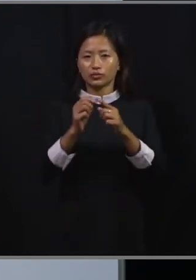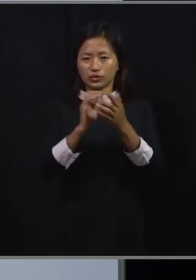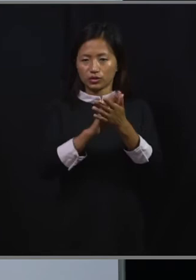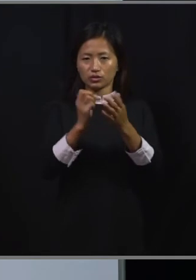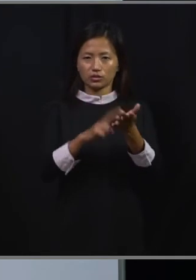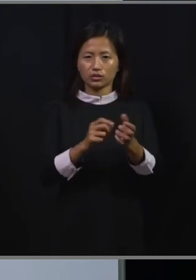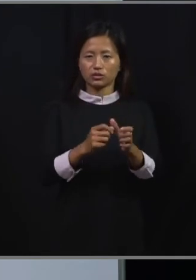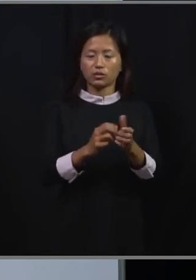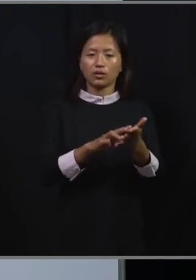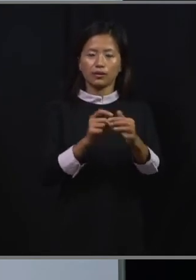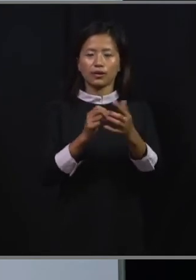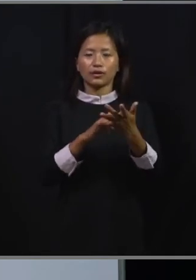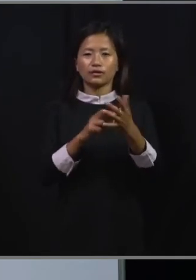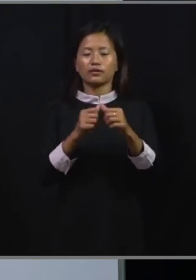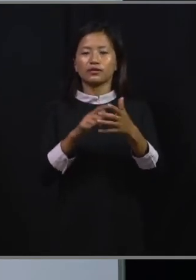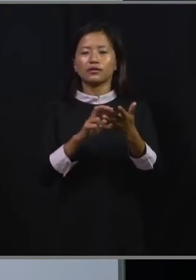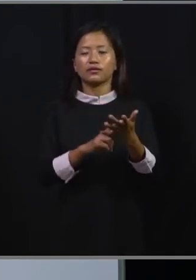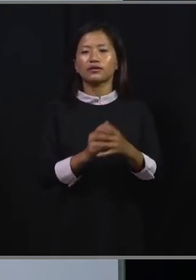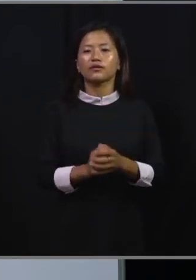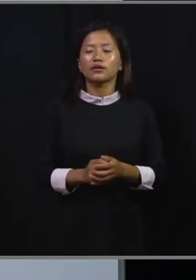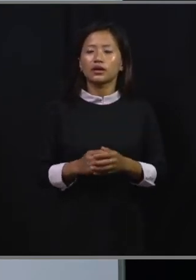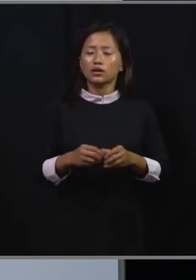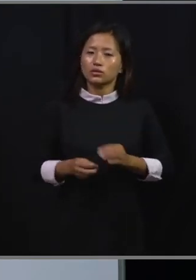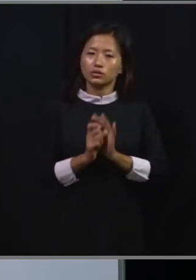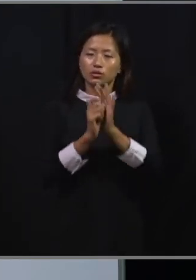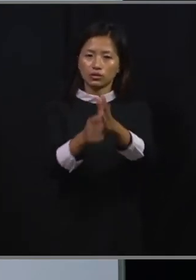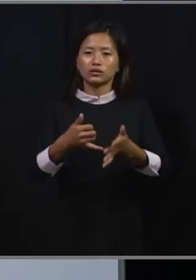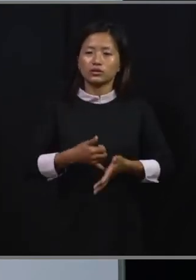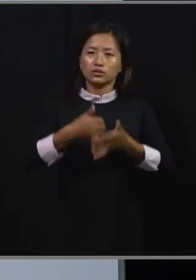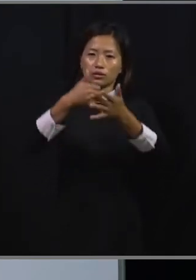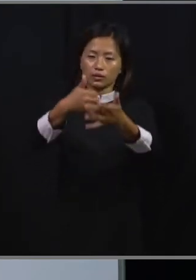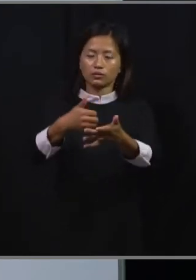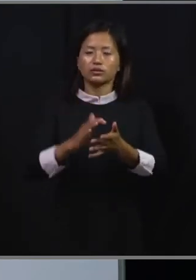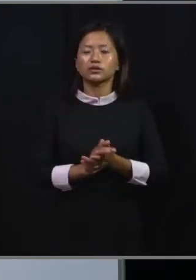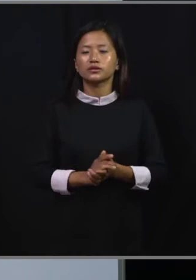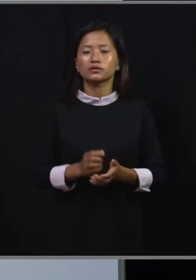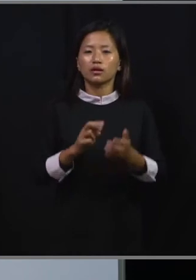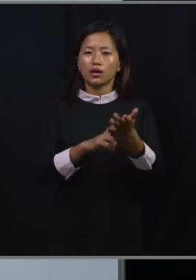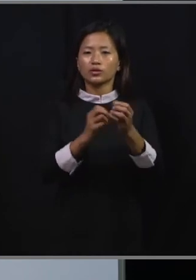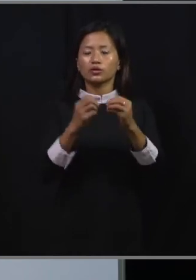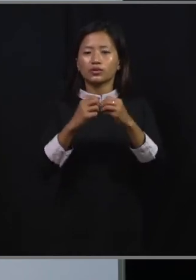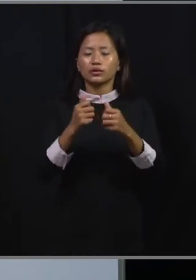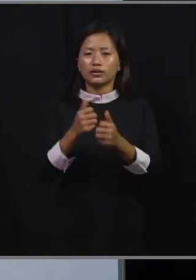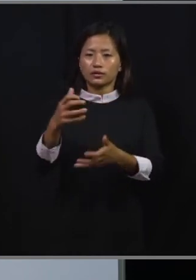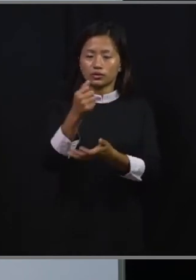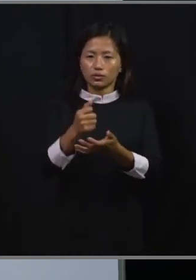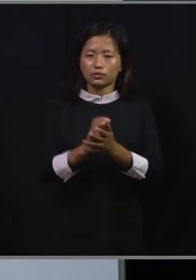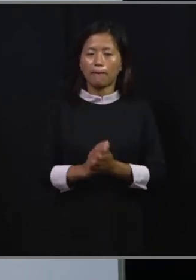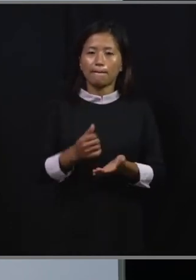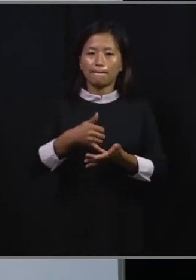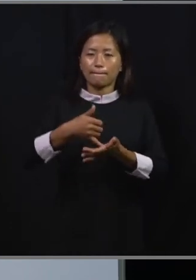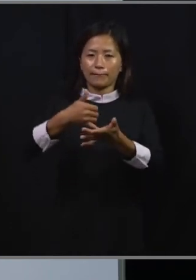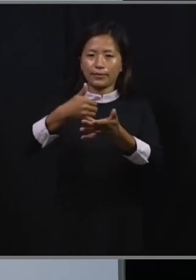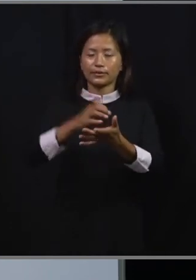which is photoelectric effect, for which the Albert Einstein he awarded the Nobel Prize. Okay, so this is all about the history. Okay,